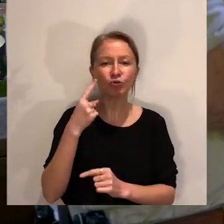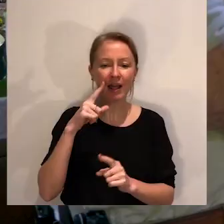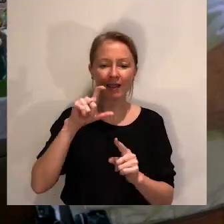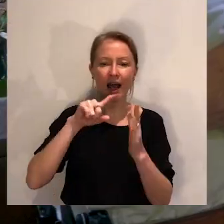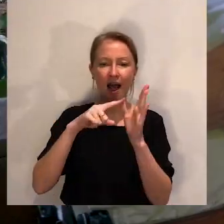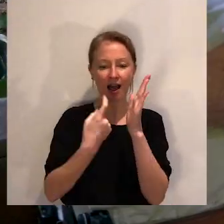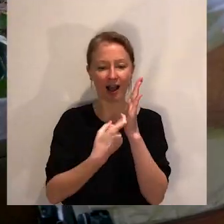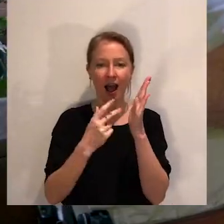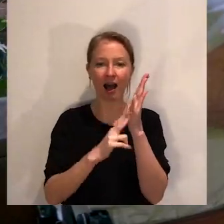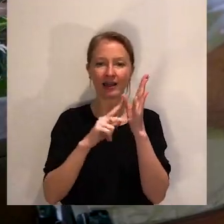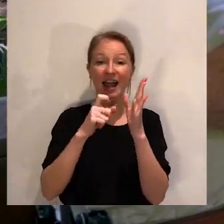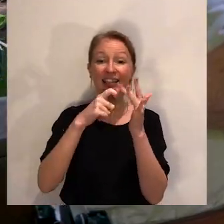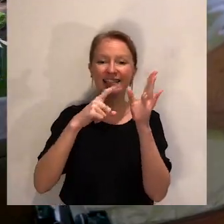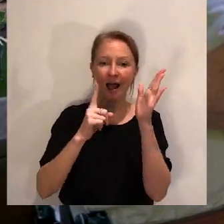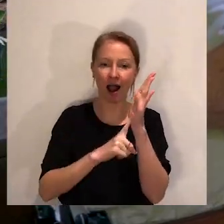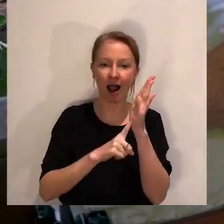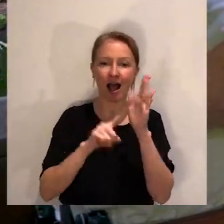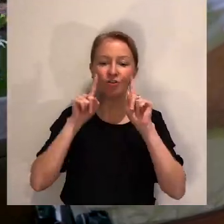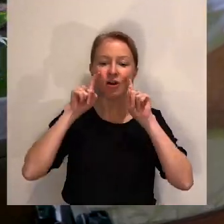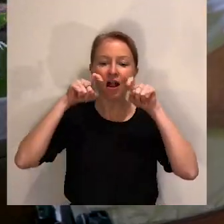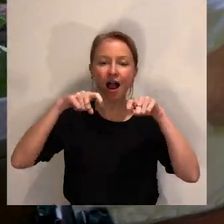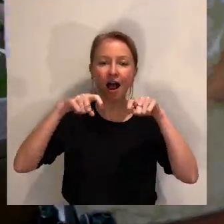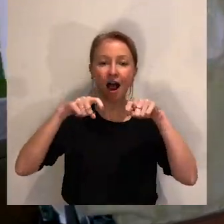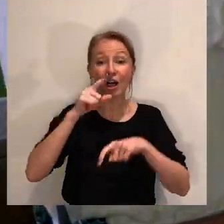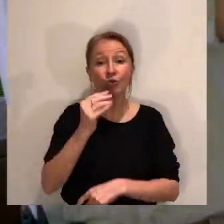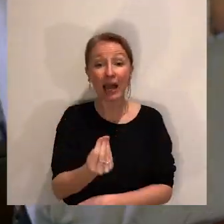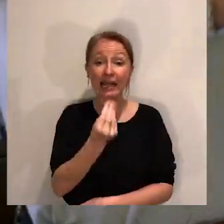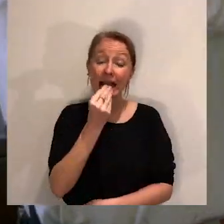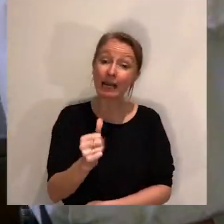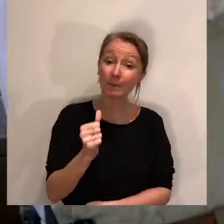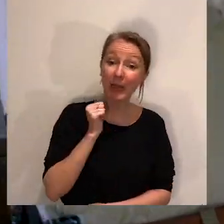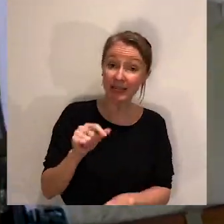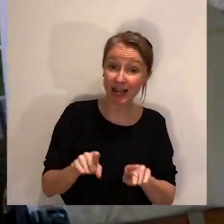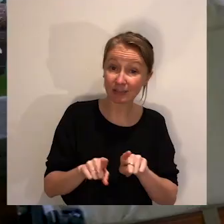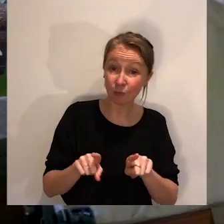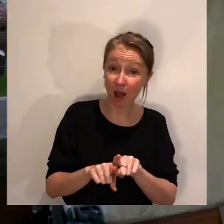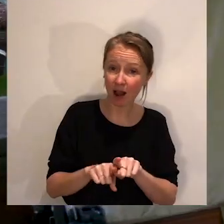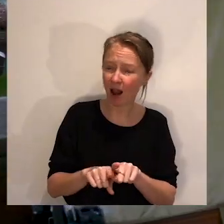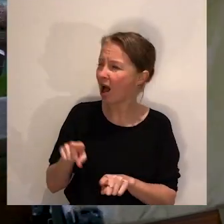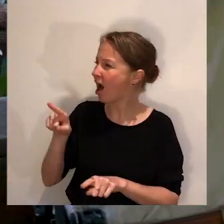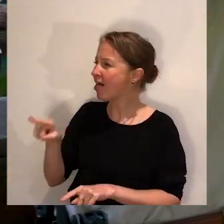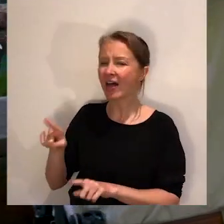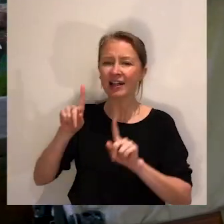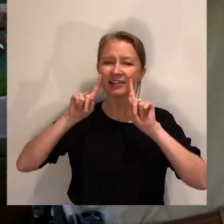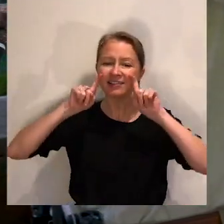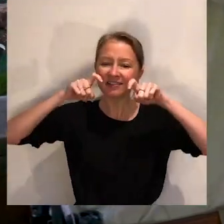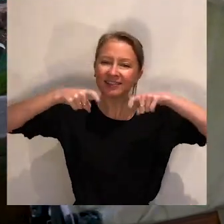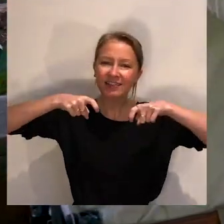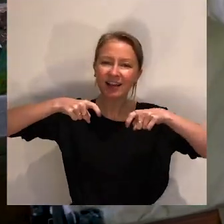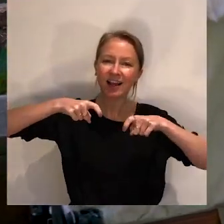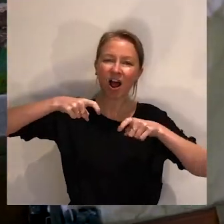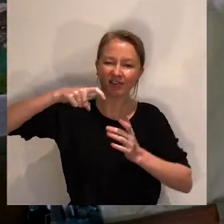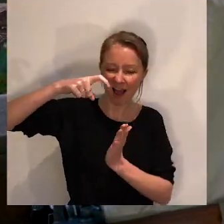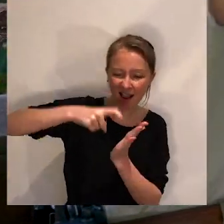as carnivores, so they can eat some small birds and rodents. So the carnassial tooth is the tooth, folks, that shears, isn't it? It's